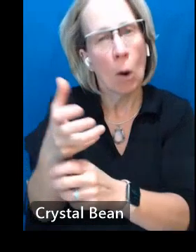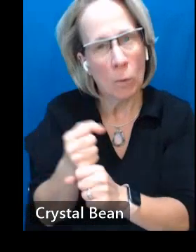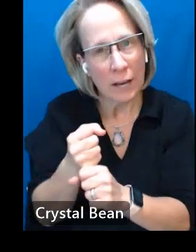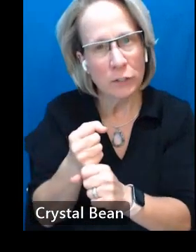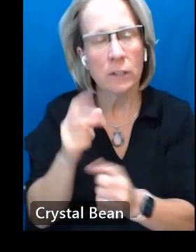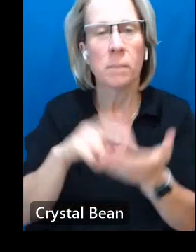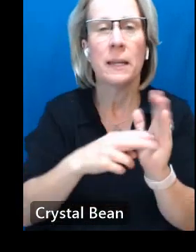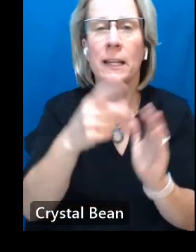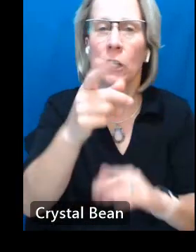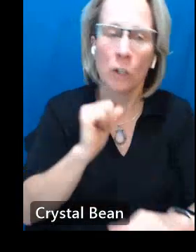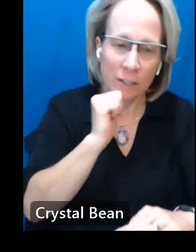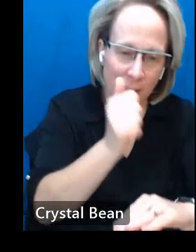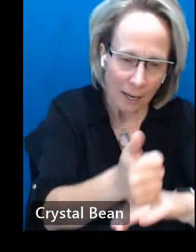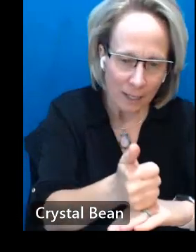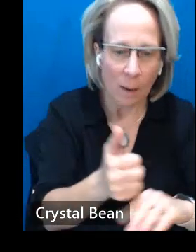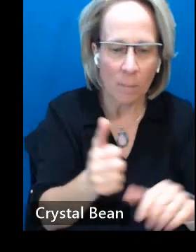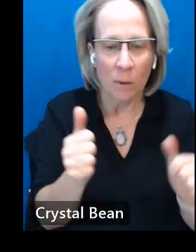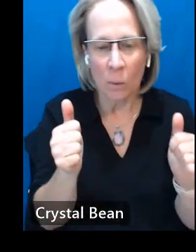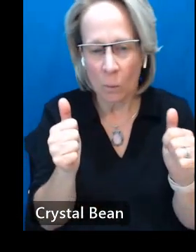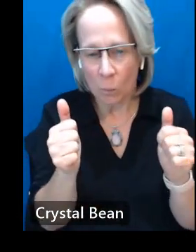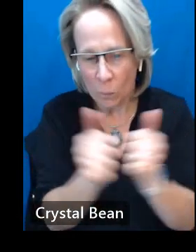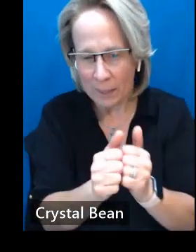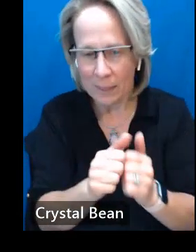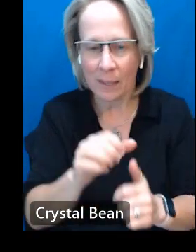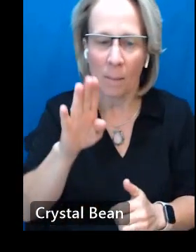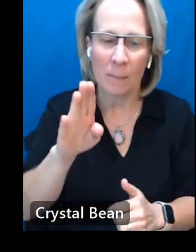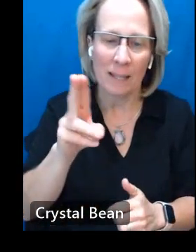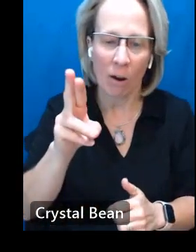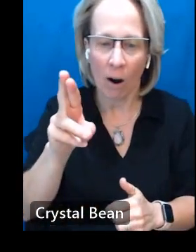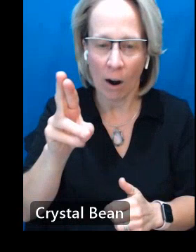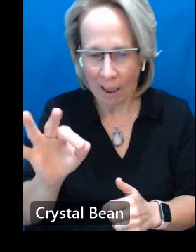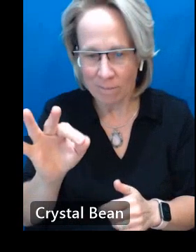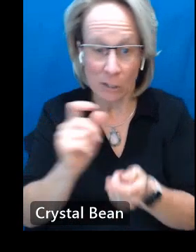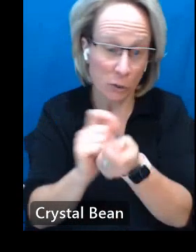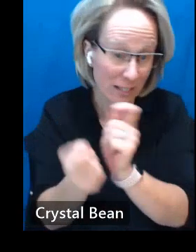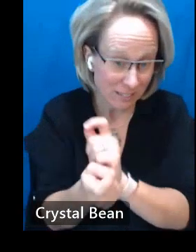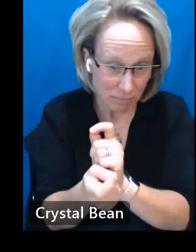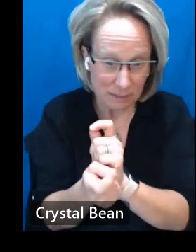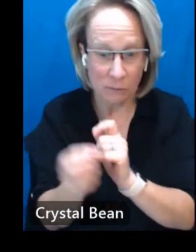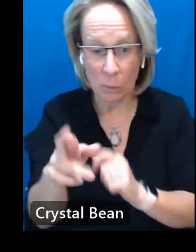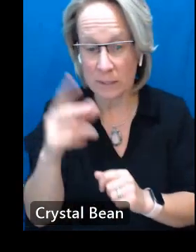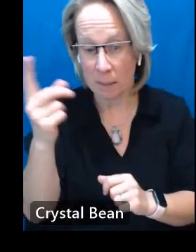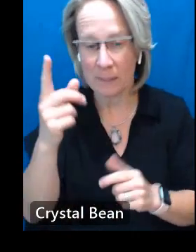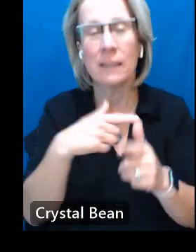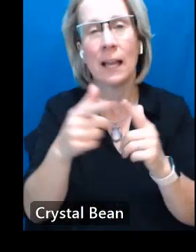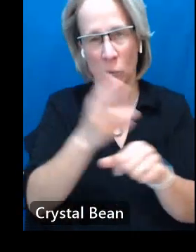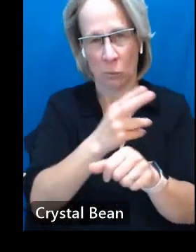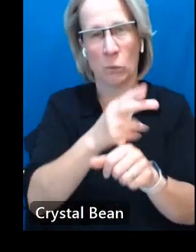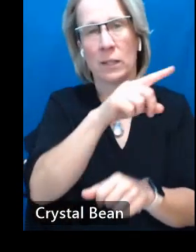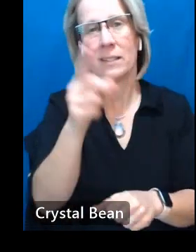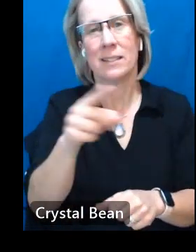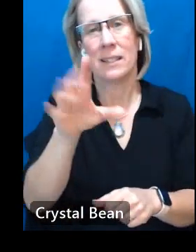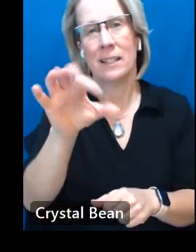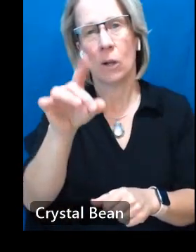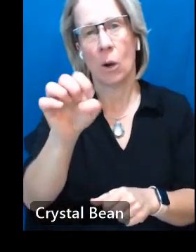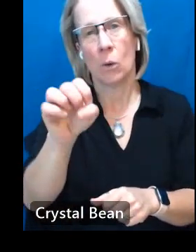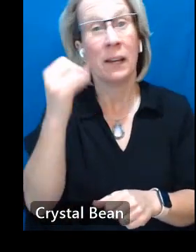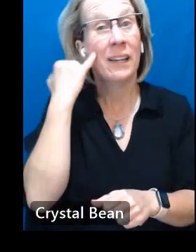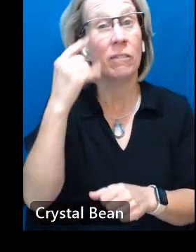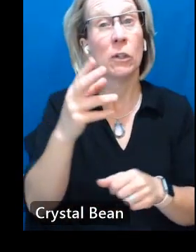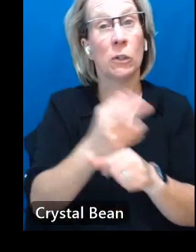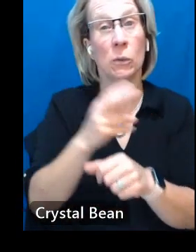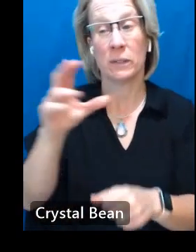OPUD 4 or adjusting it with a BRF, then you use a Z code. If you're doing something on the capital side, then you use an A